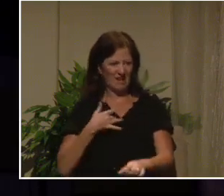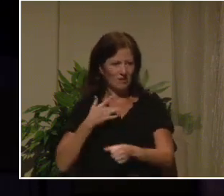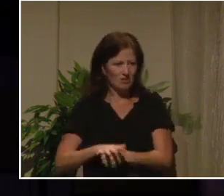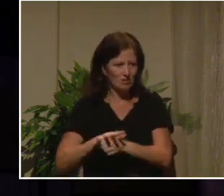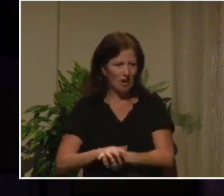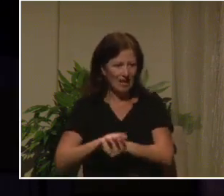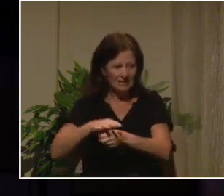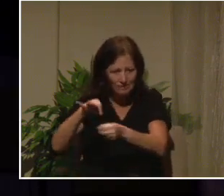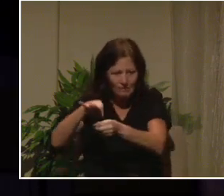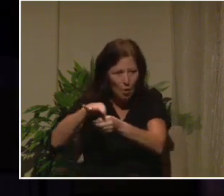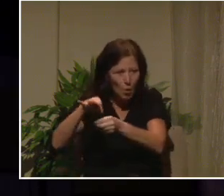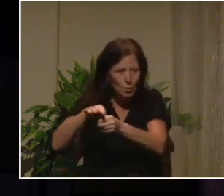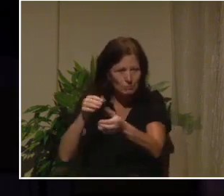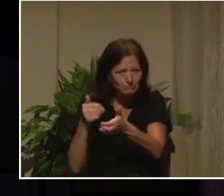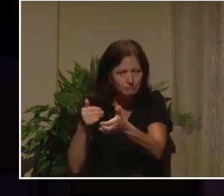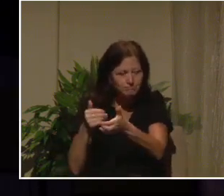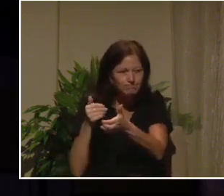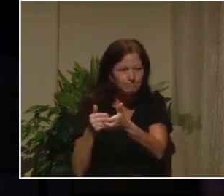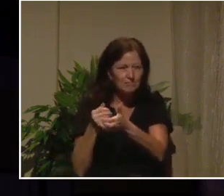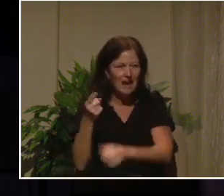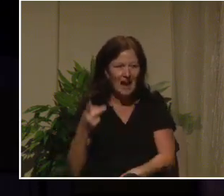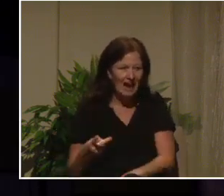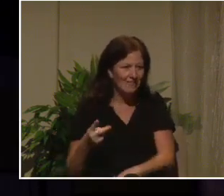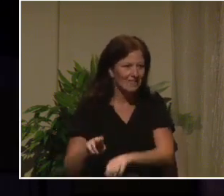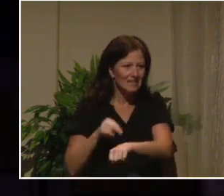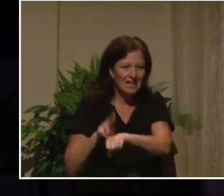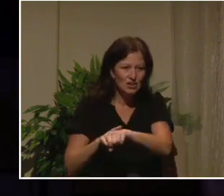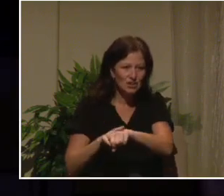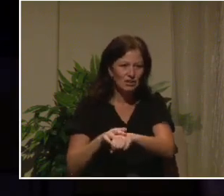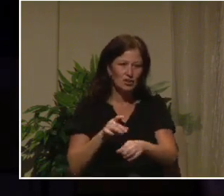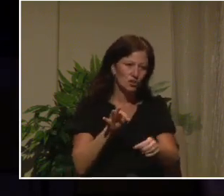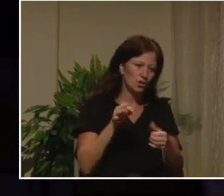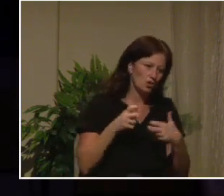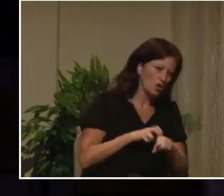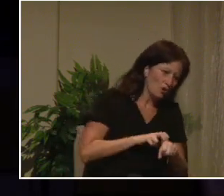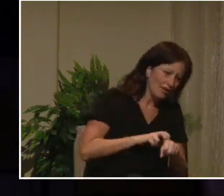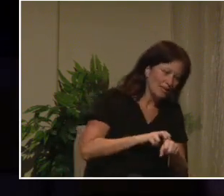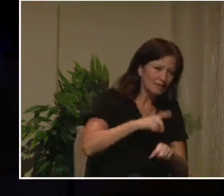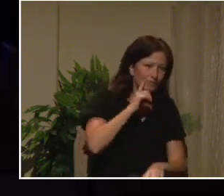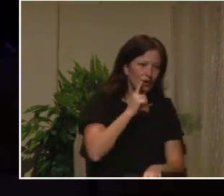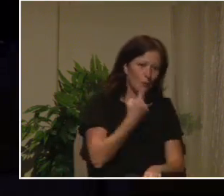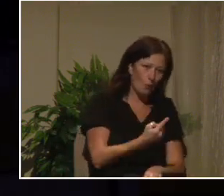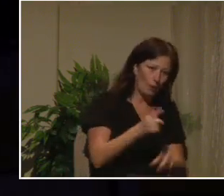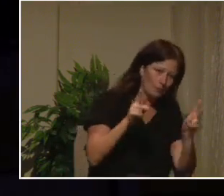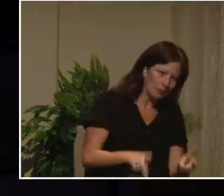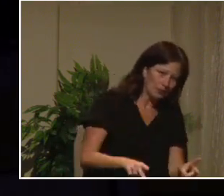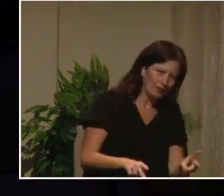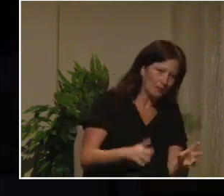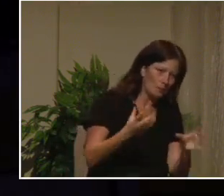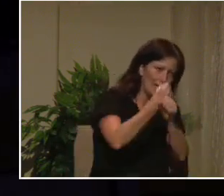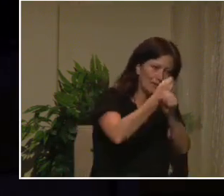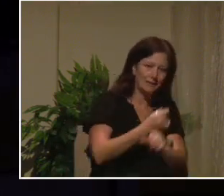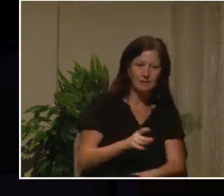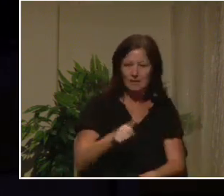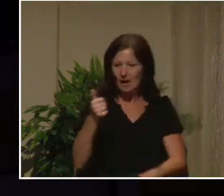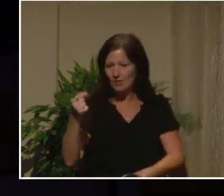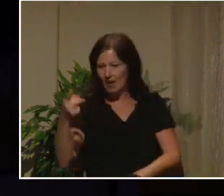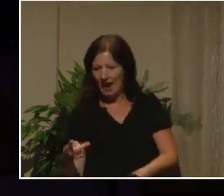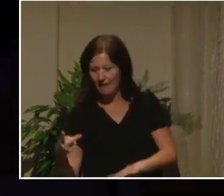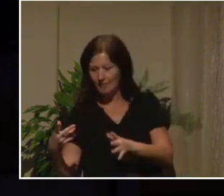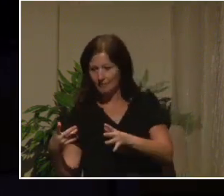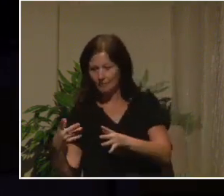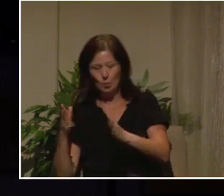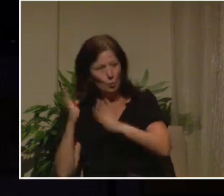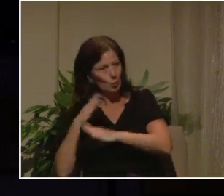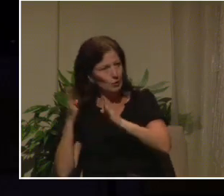Half the nation's nervous about one person getting in, and the other half is worried about the other person in,